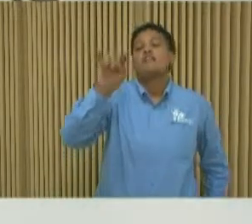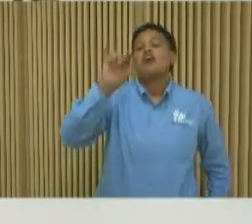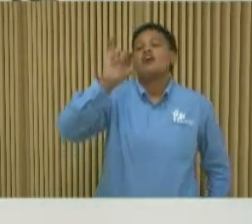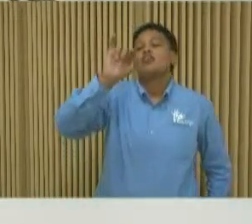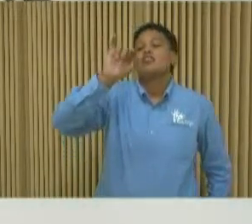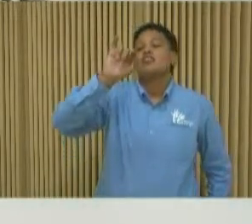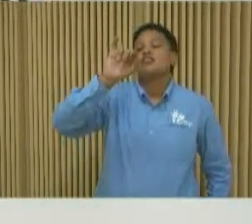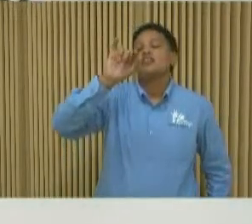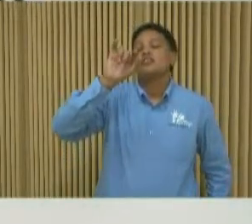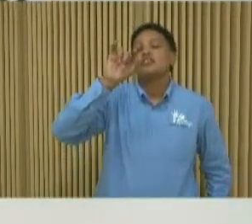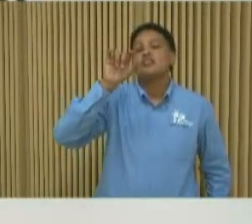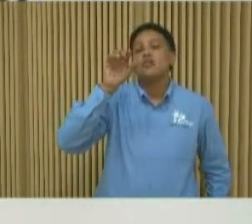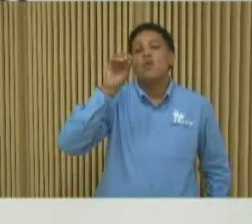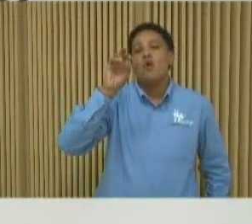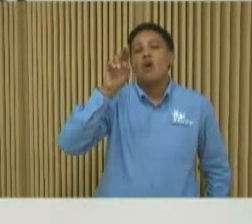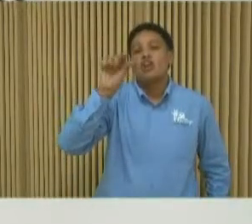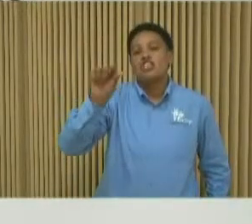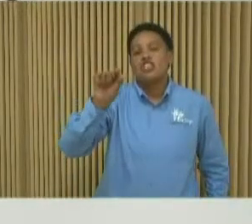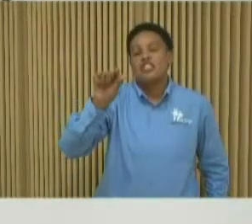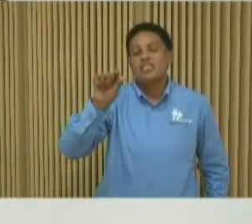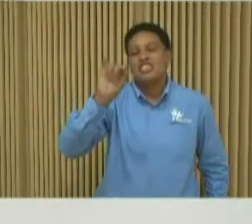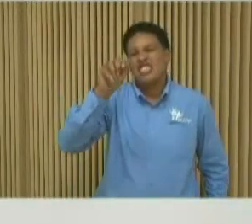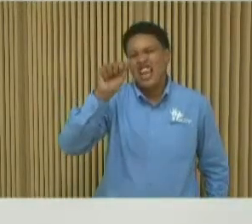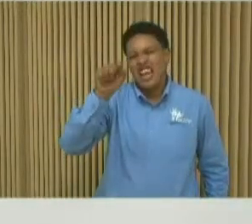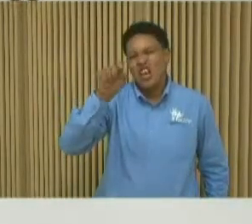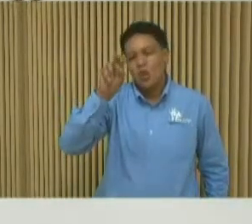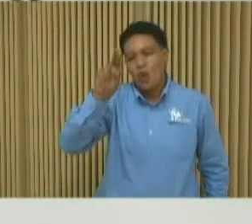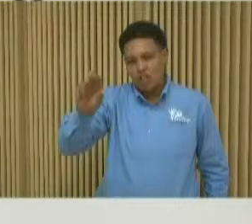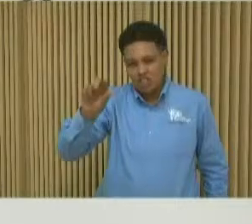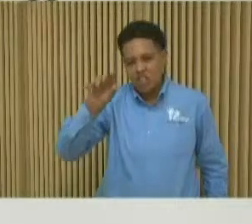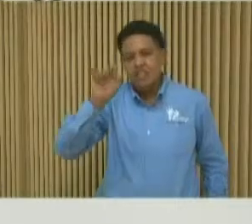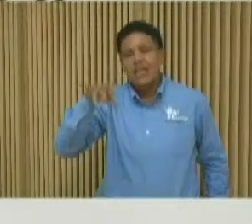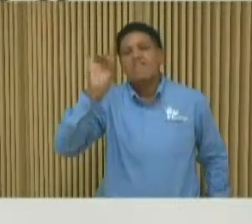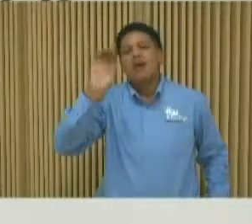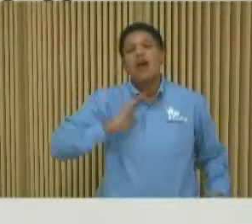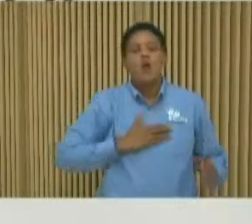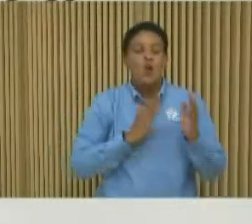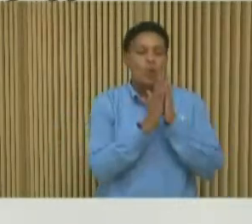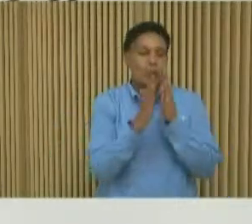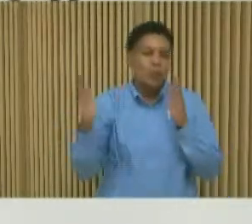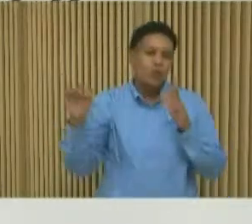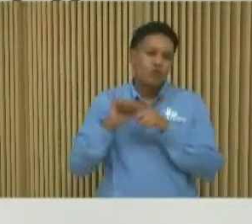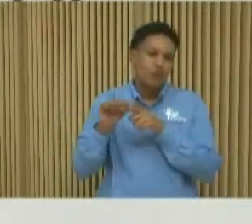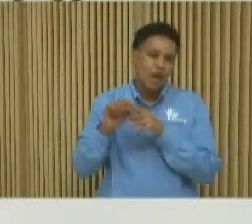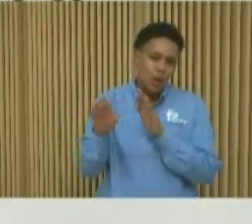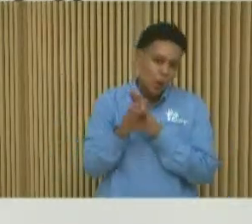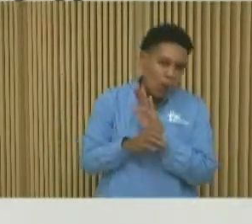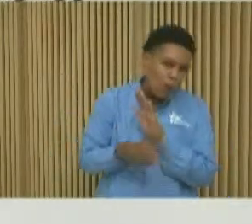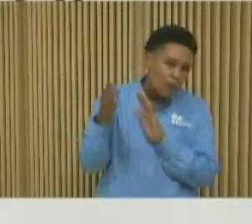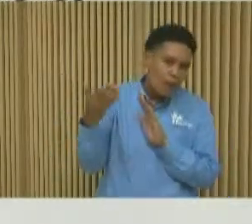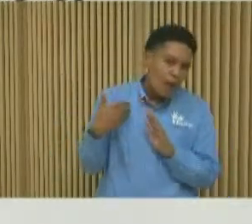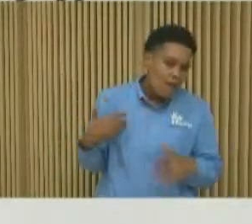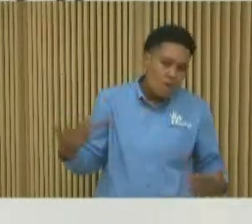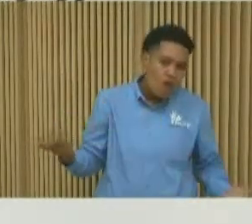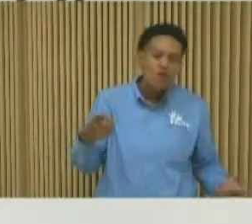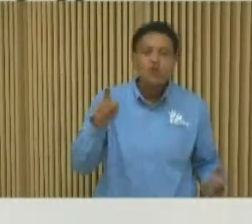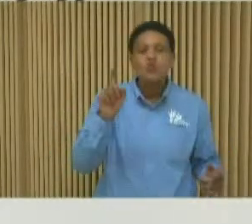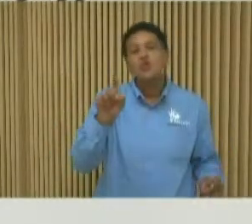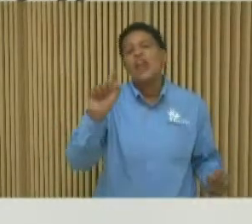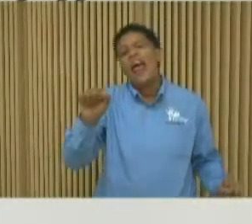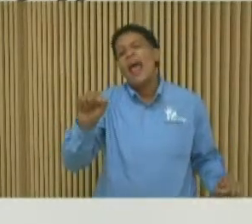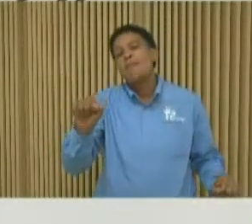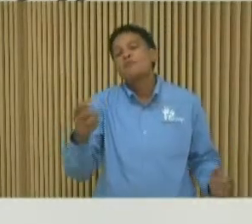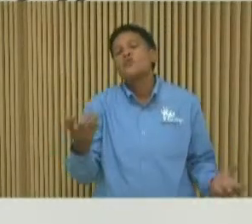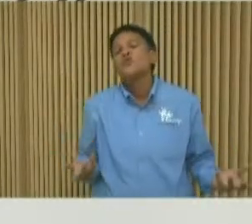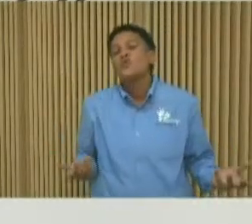www.drfja.org, you can find our suite of training courses there, and you should be able